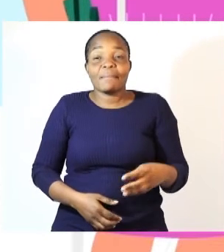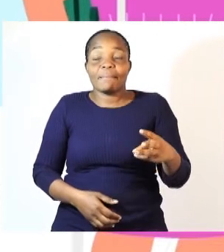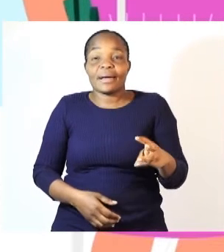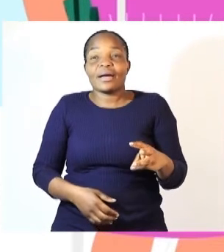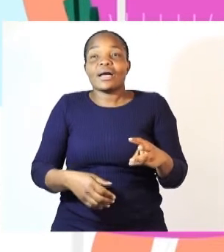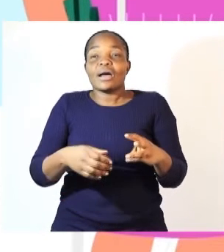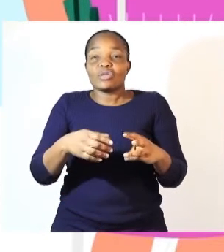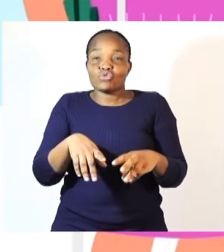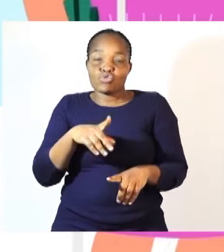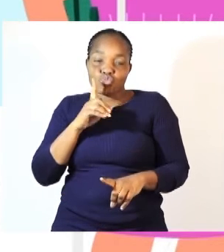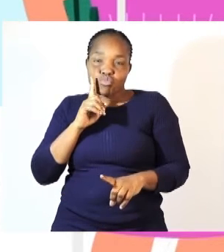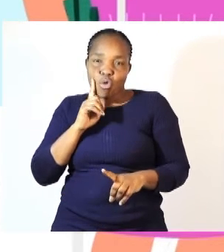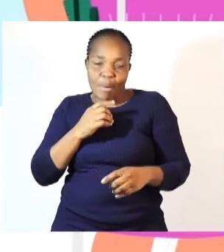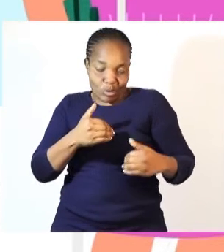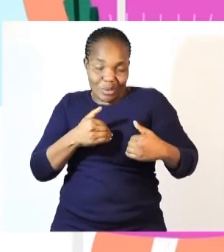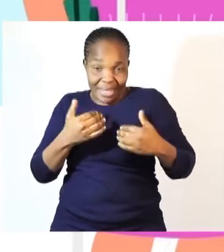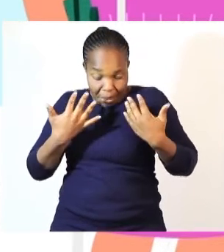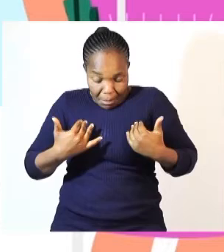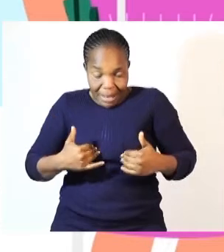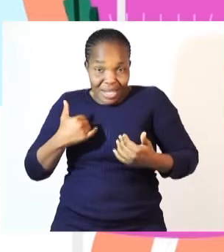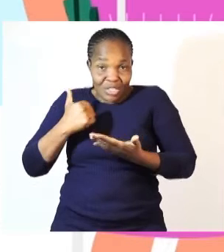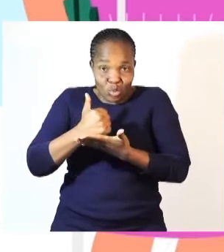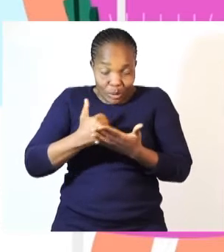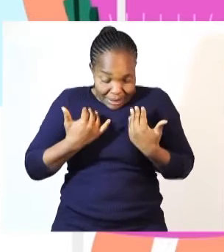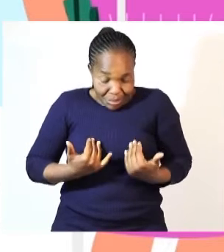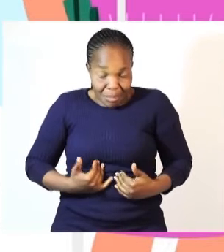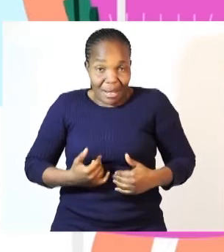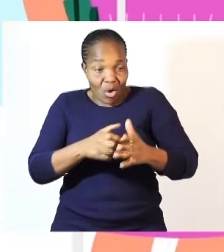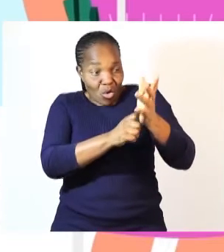with self-care, washing all over, or dressing?